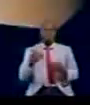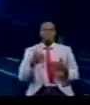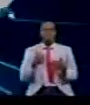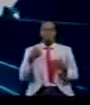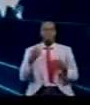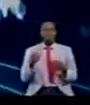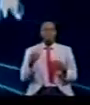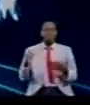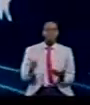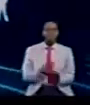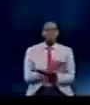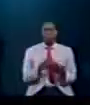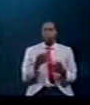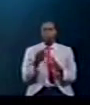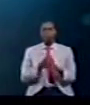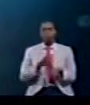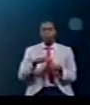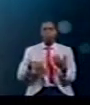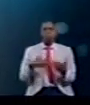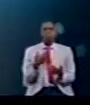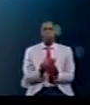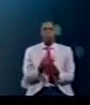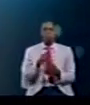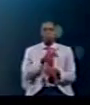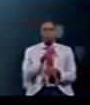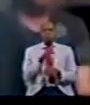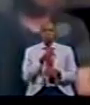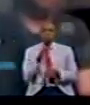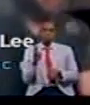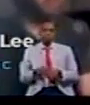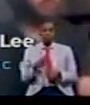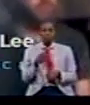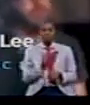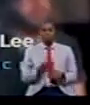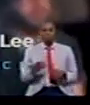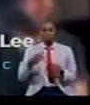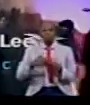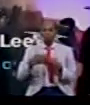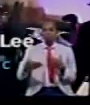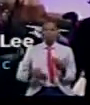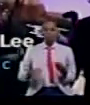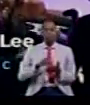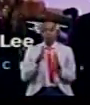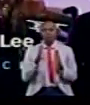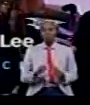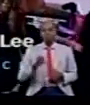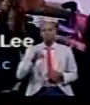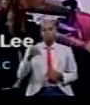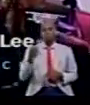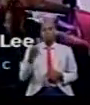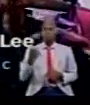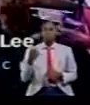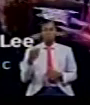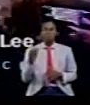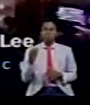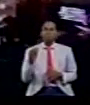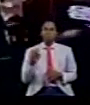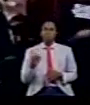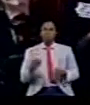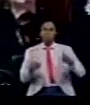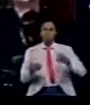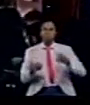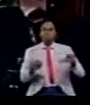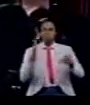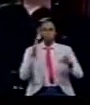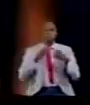we cover every one of our lives with the blood of Jesus Christ, the blood of Jesus Christ upon our spirit, upon our